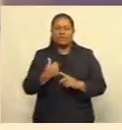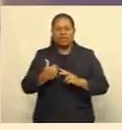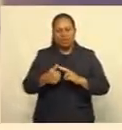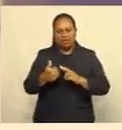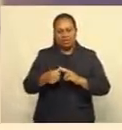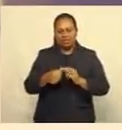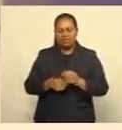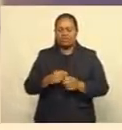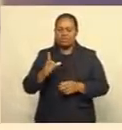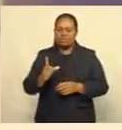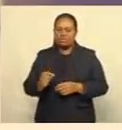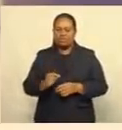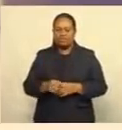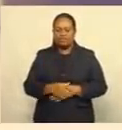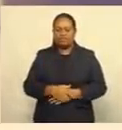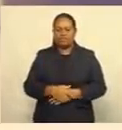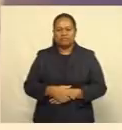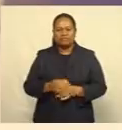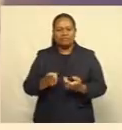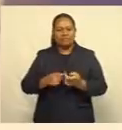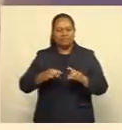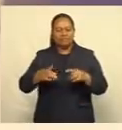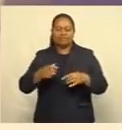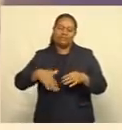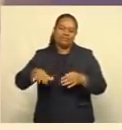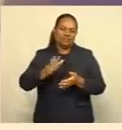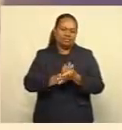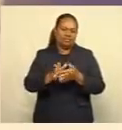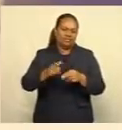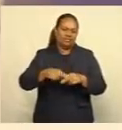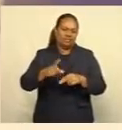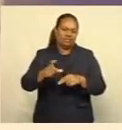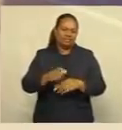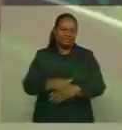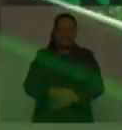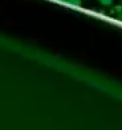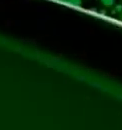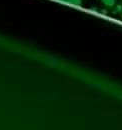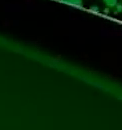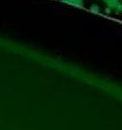roles. That's all for now from HFC Bank, Vinaka.